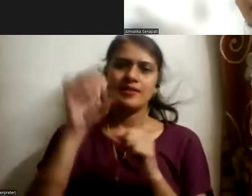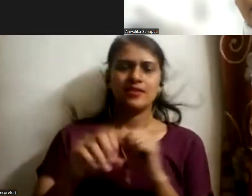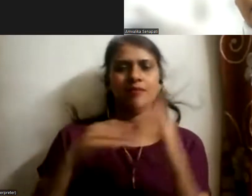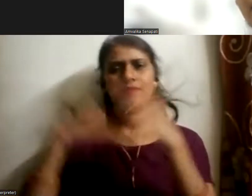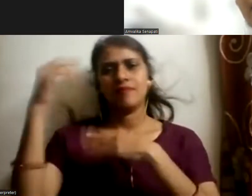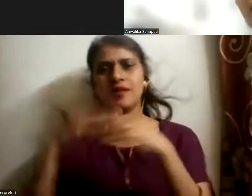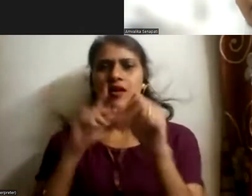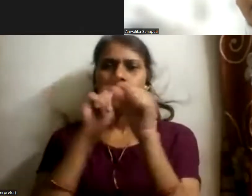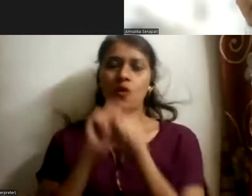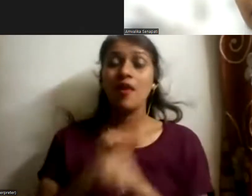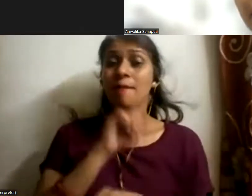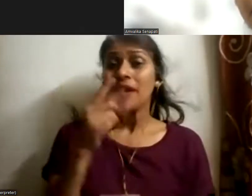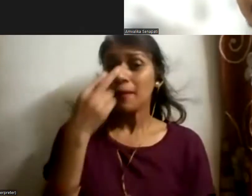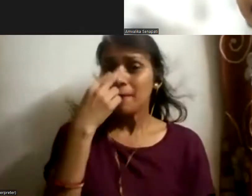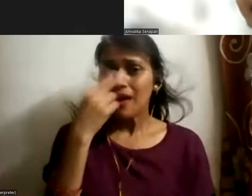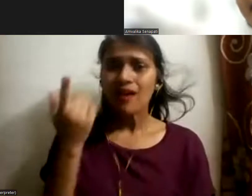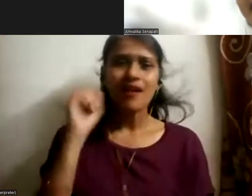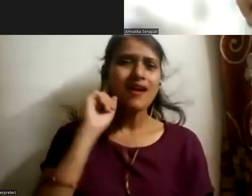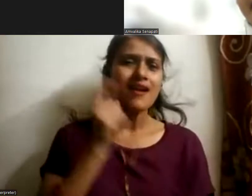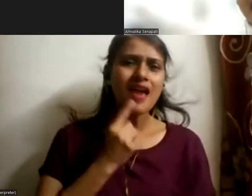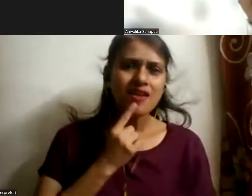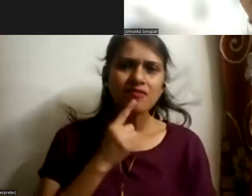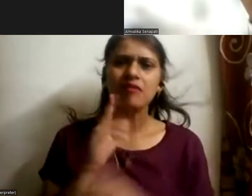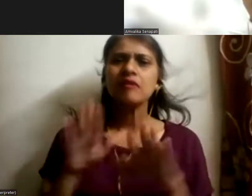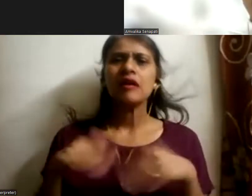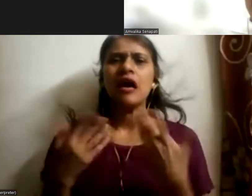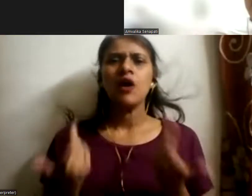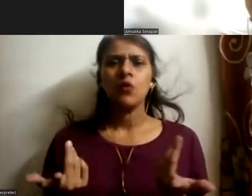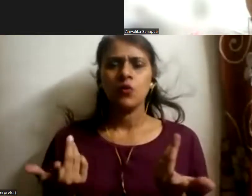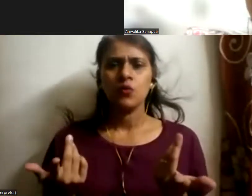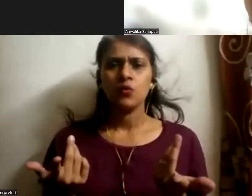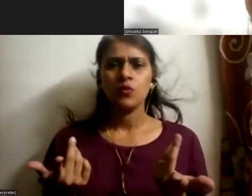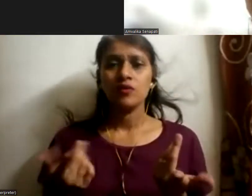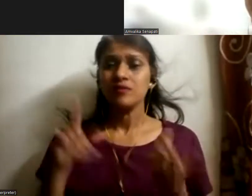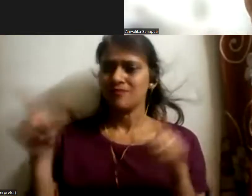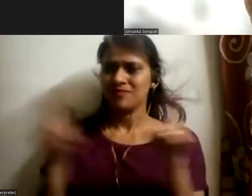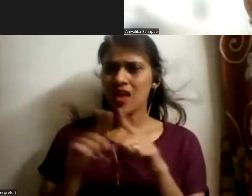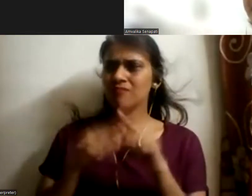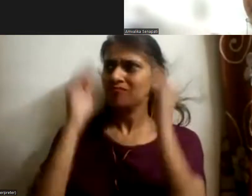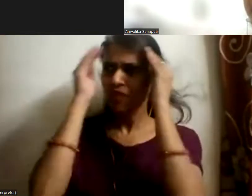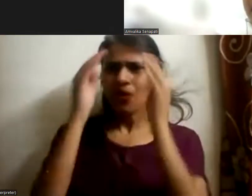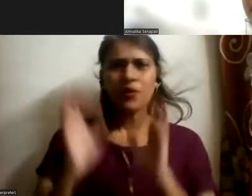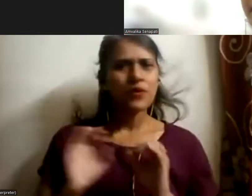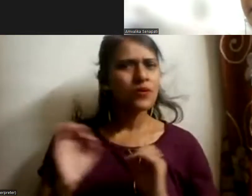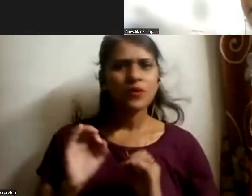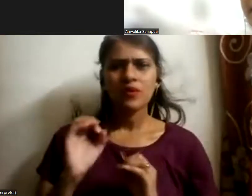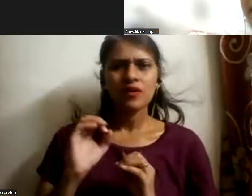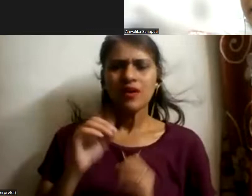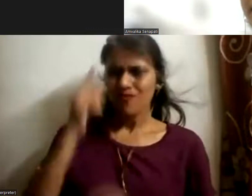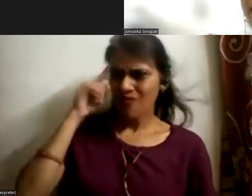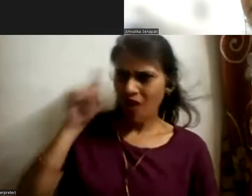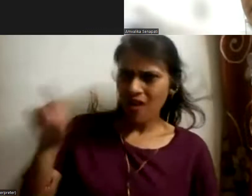about visually impaired or deaf and dumb, they have not given that kind of attention for those